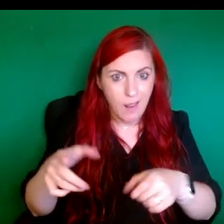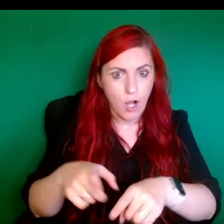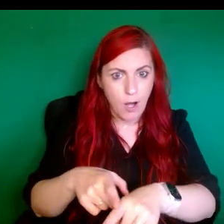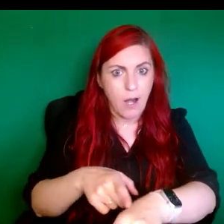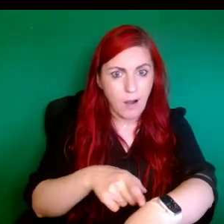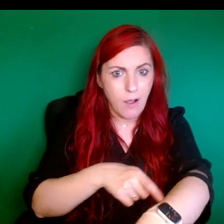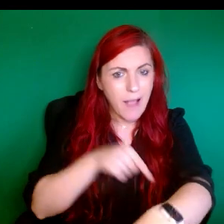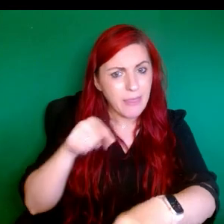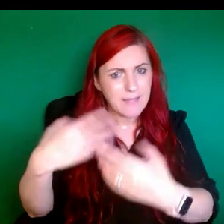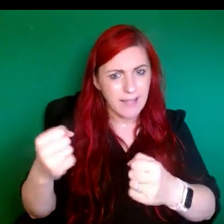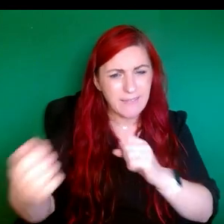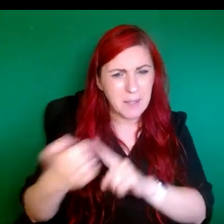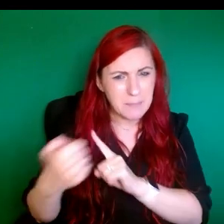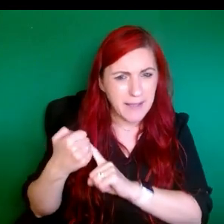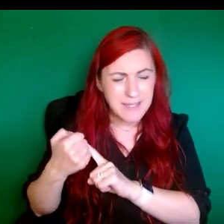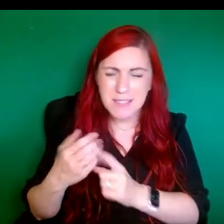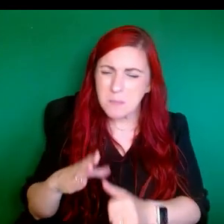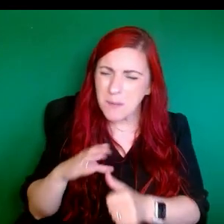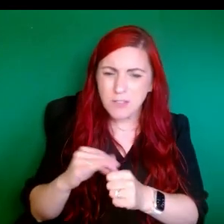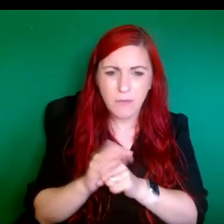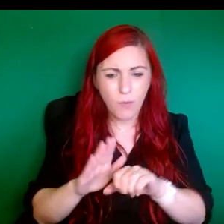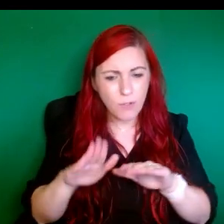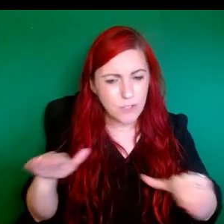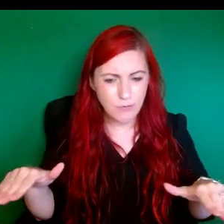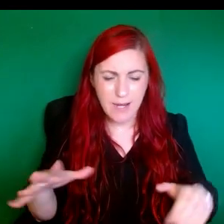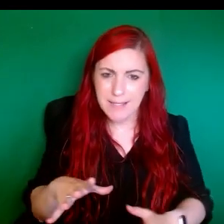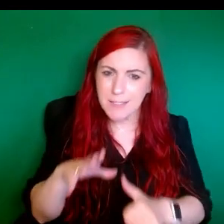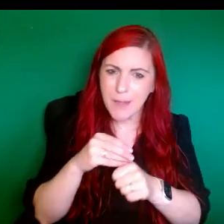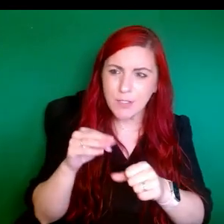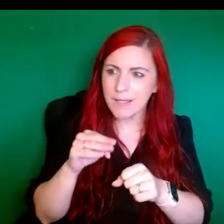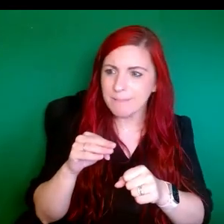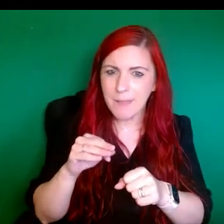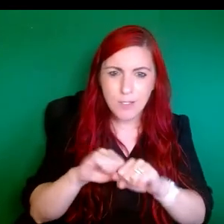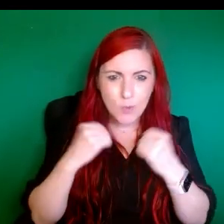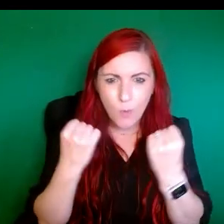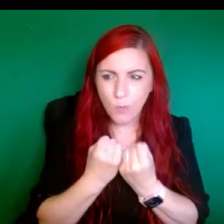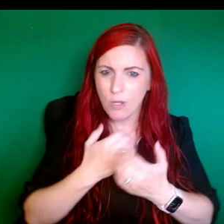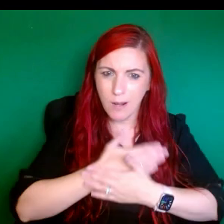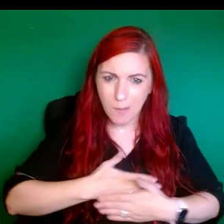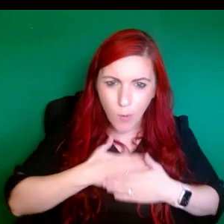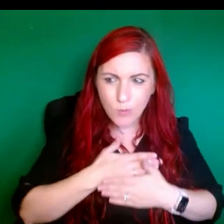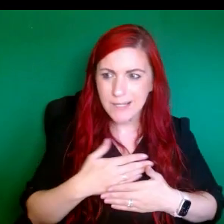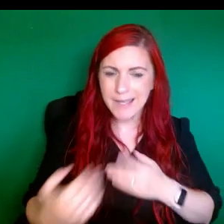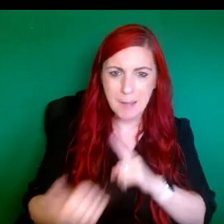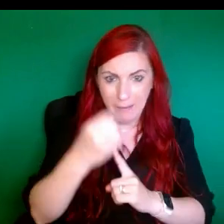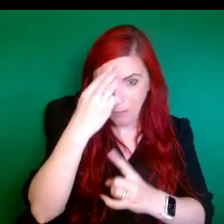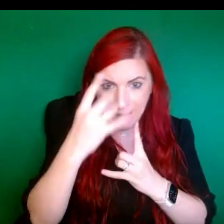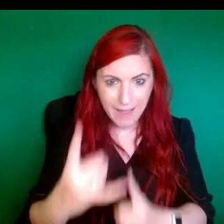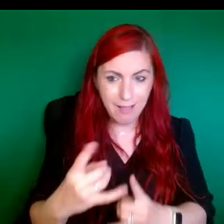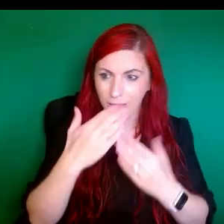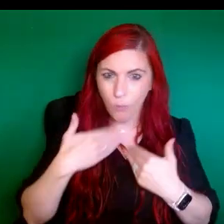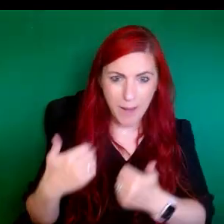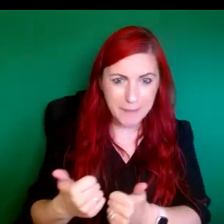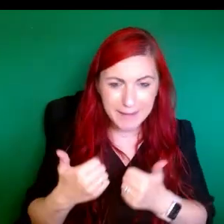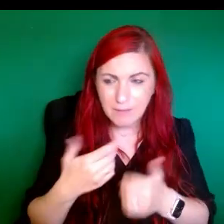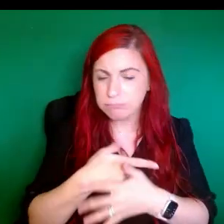children, socially, developmentally, on their mental health and on their well-being. So we've been really working to try to